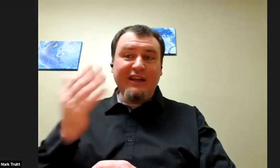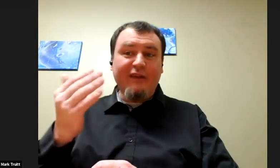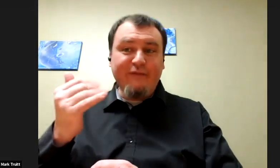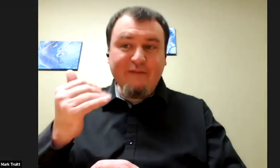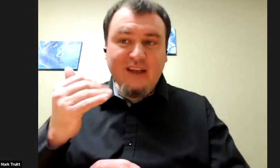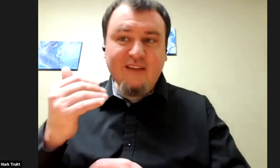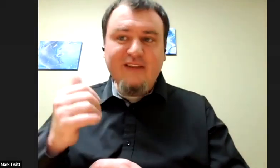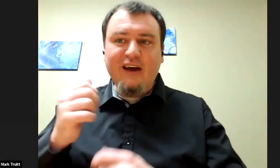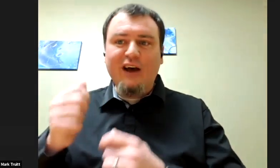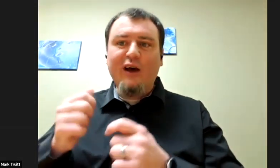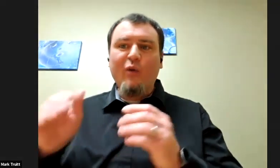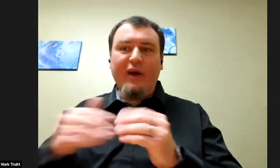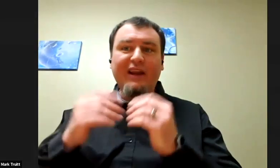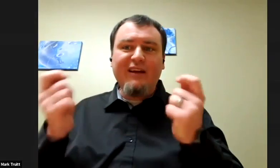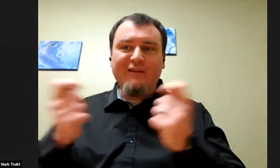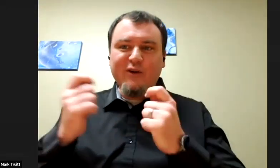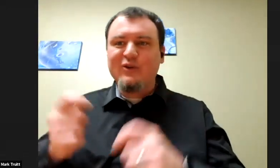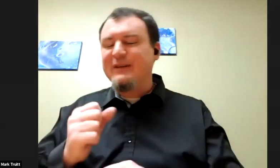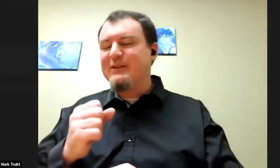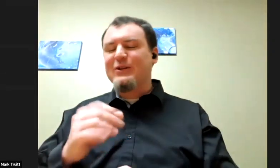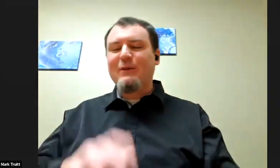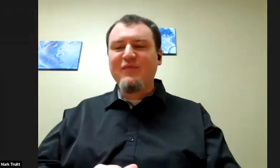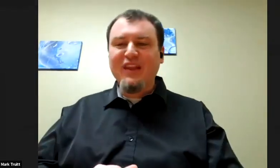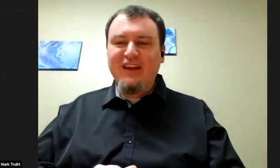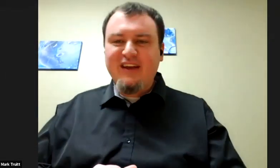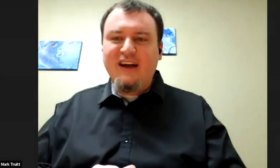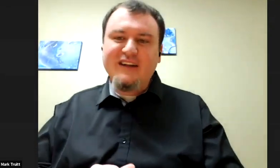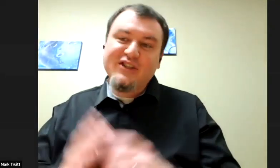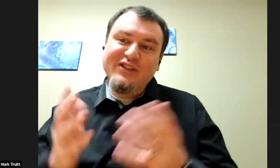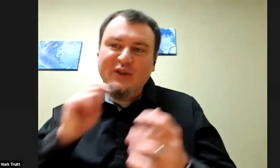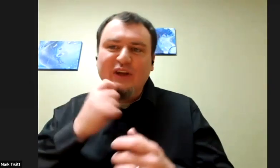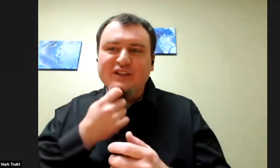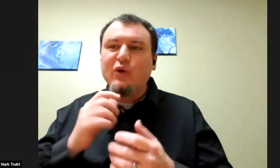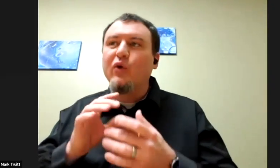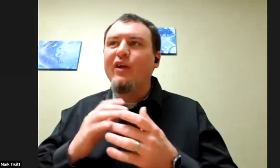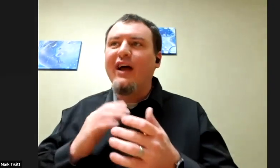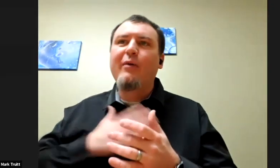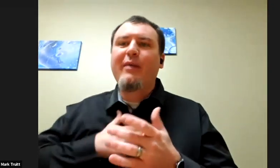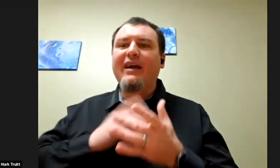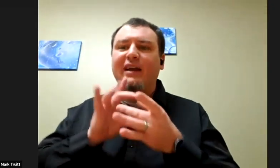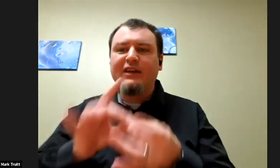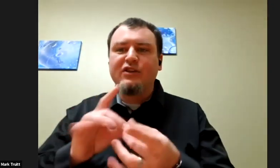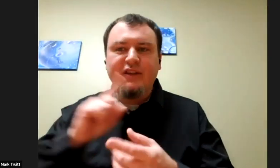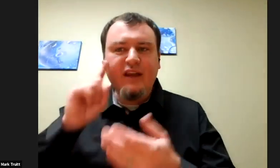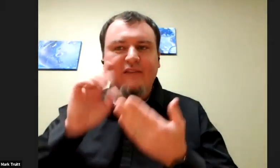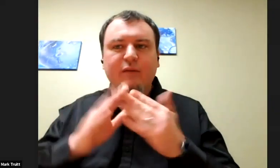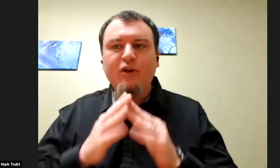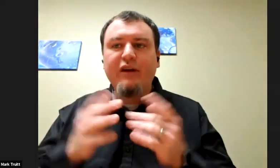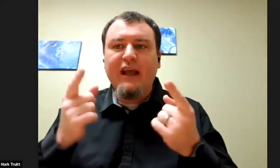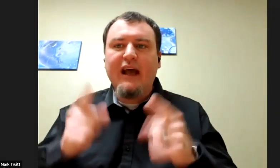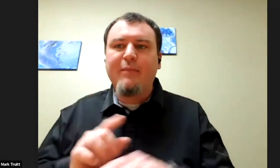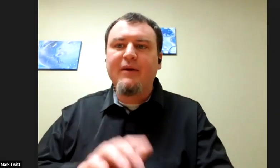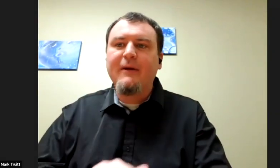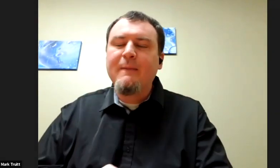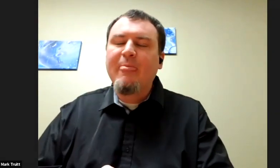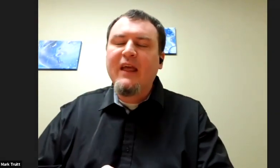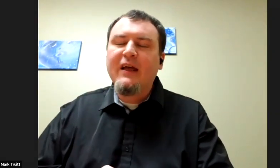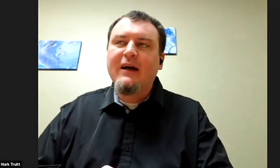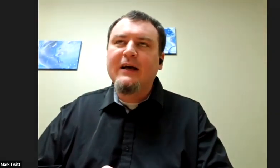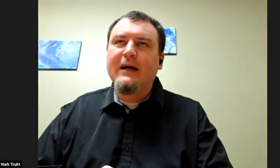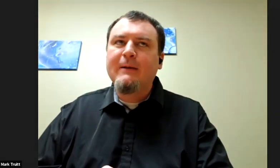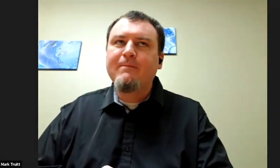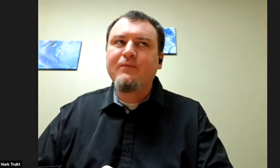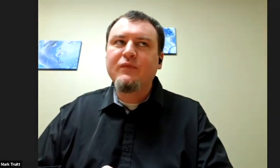January 19, our 15th wedding anniversary. So it's cool how my connection to the deaf community happened.